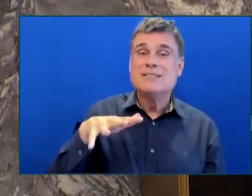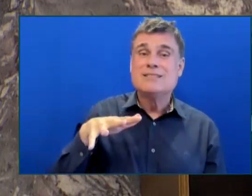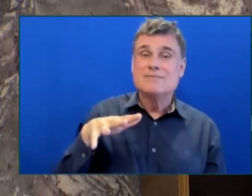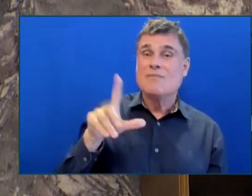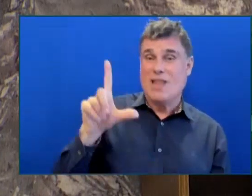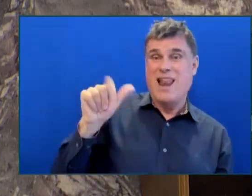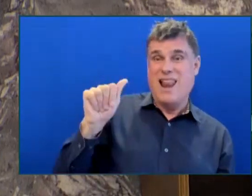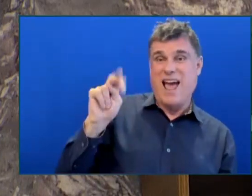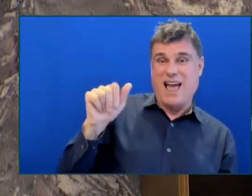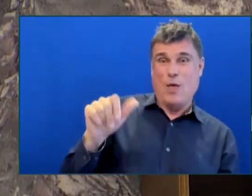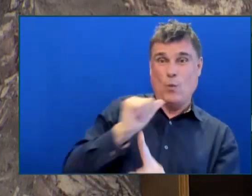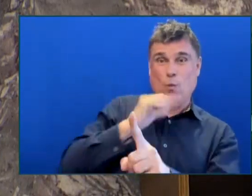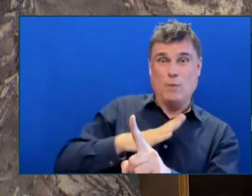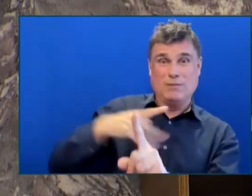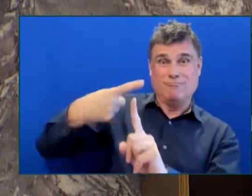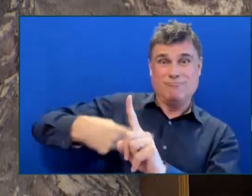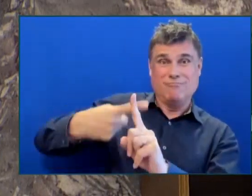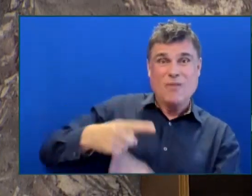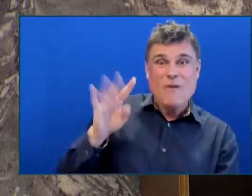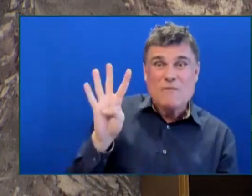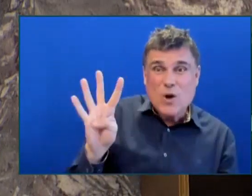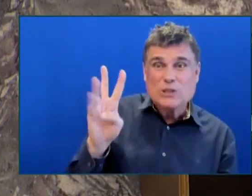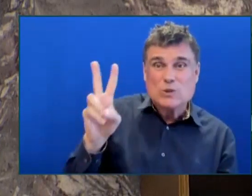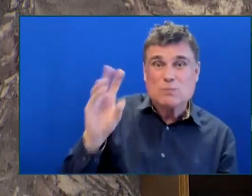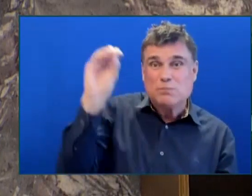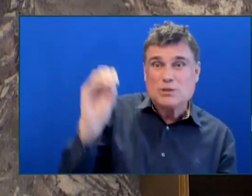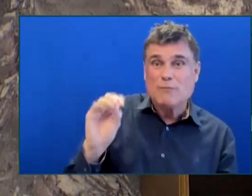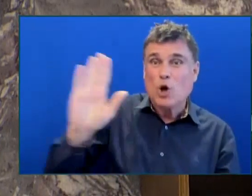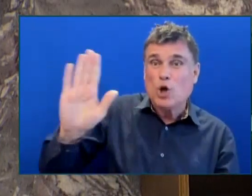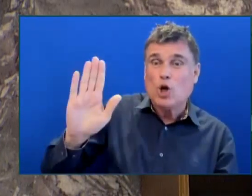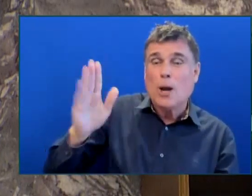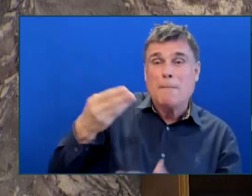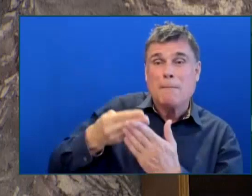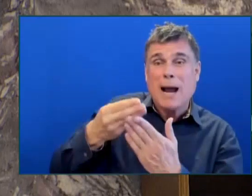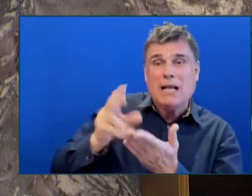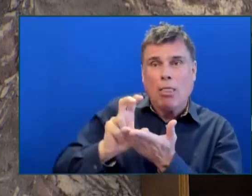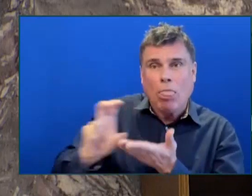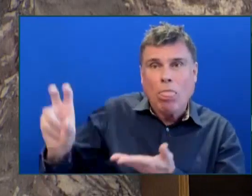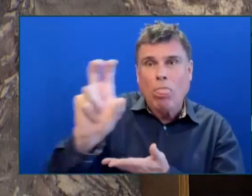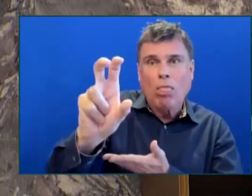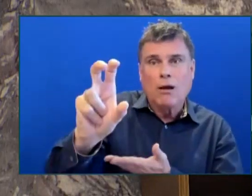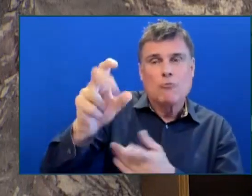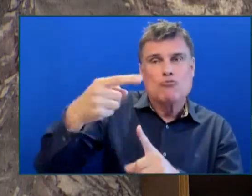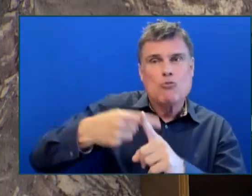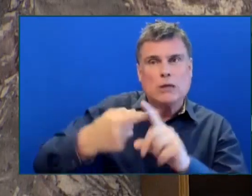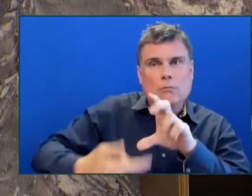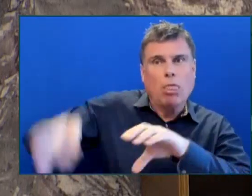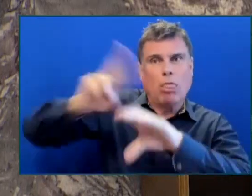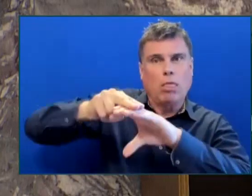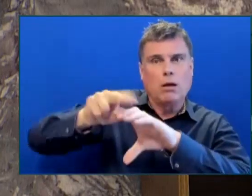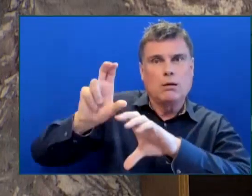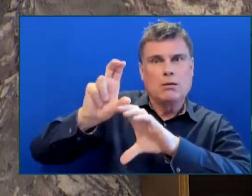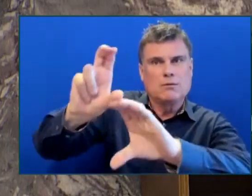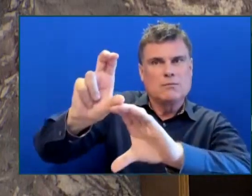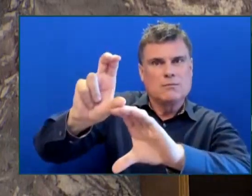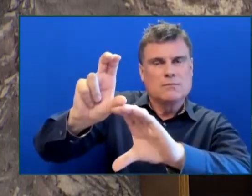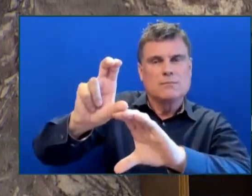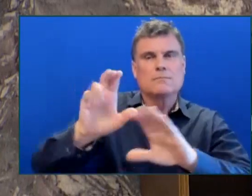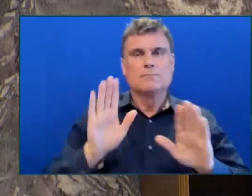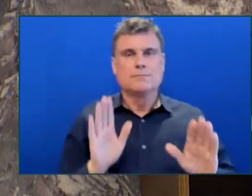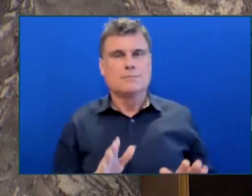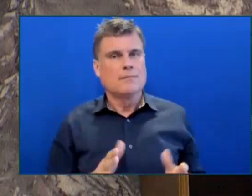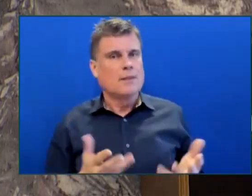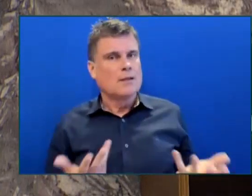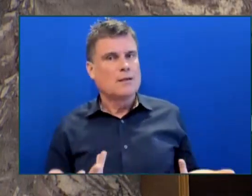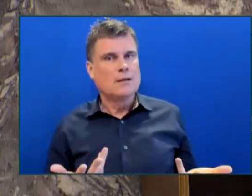nearly fainted. I just sat on the floor and cried," unquote. So, Mr. Speaker, how does this premier justify